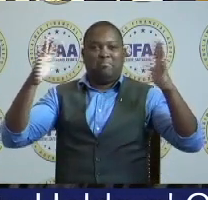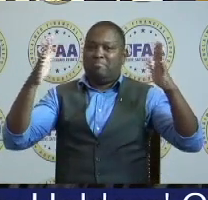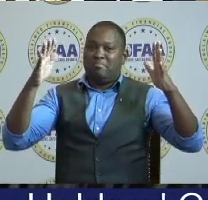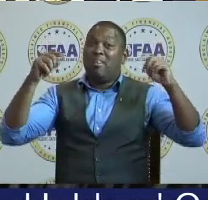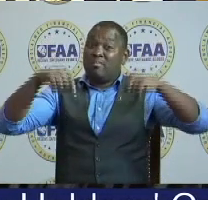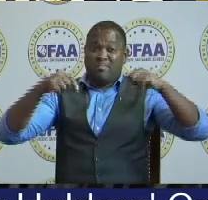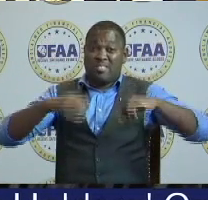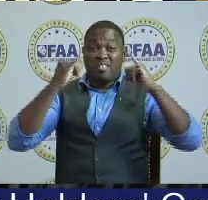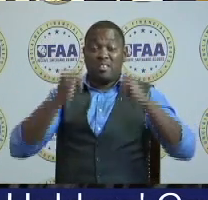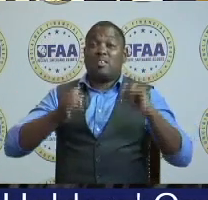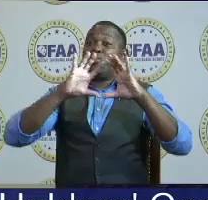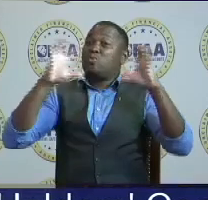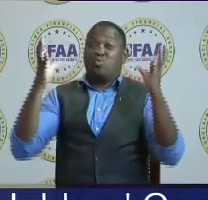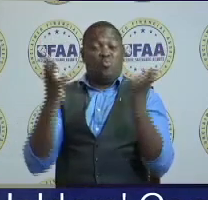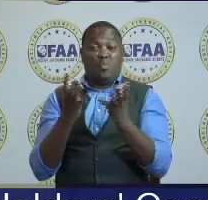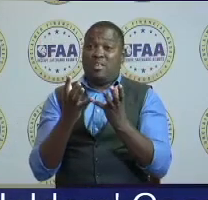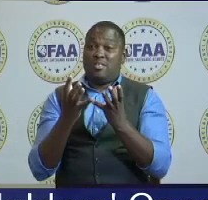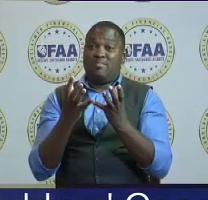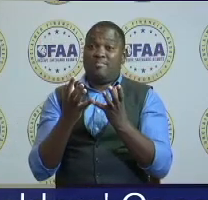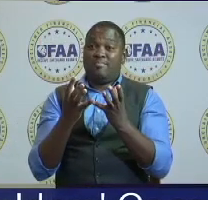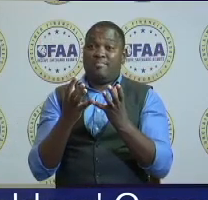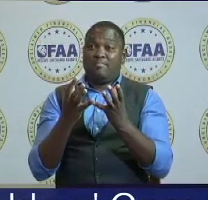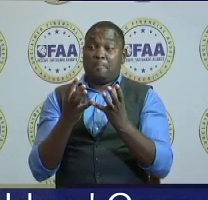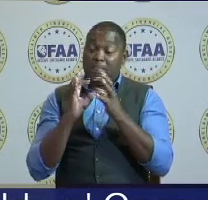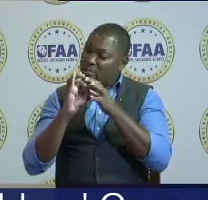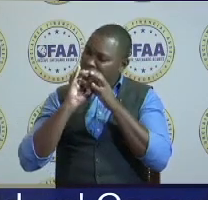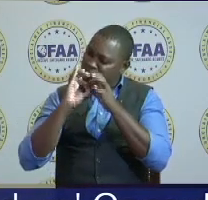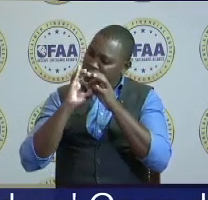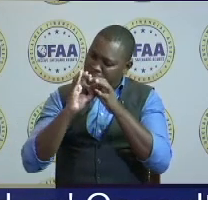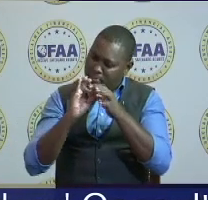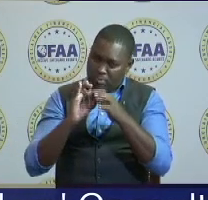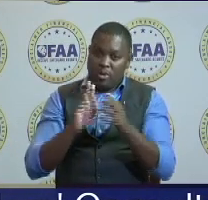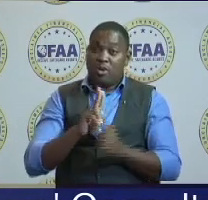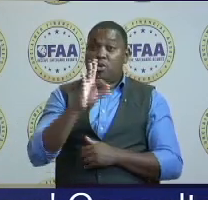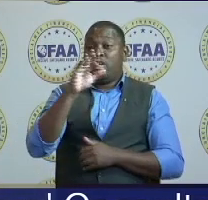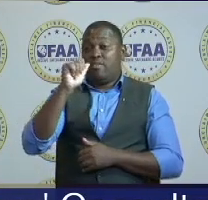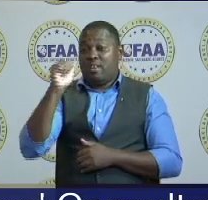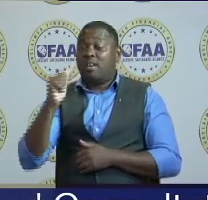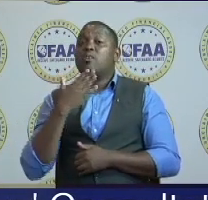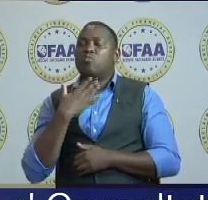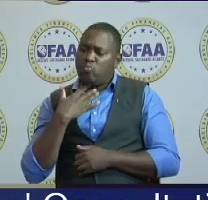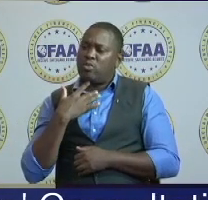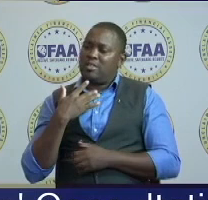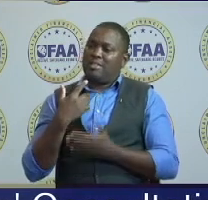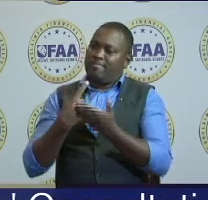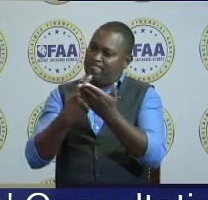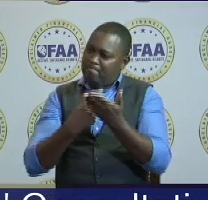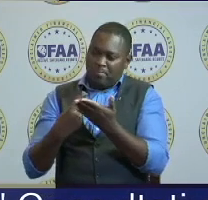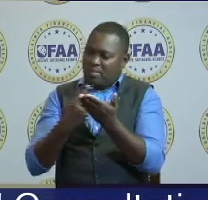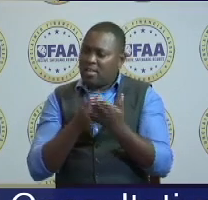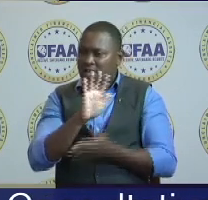new world we are in. And believe me, it's the commitment of UFAA to make sure that we get through to you and have